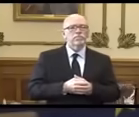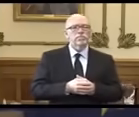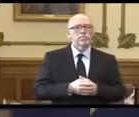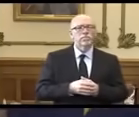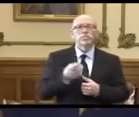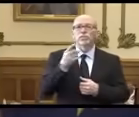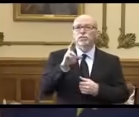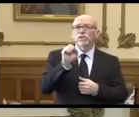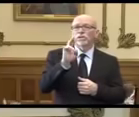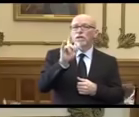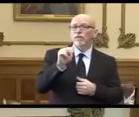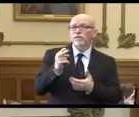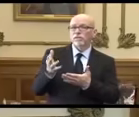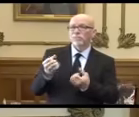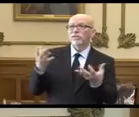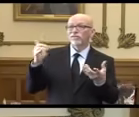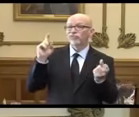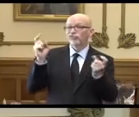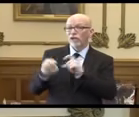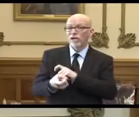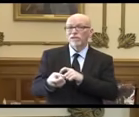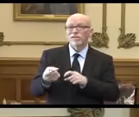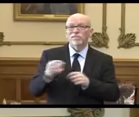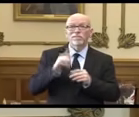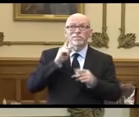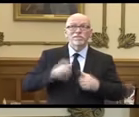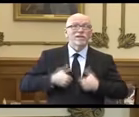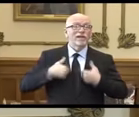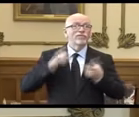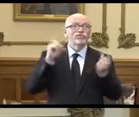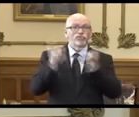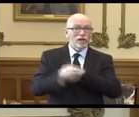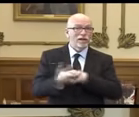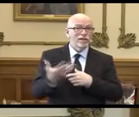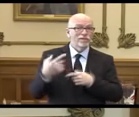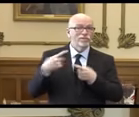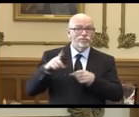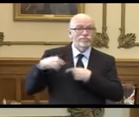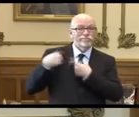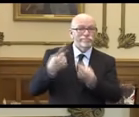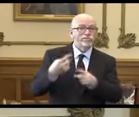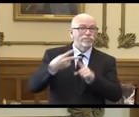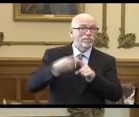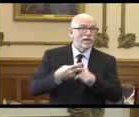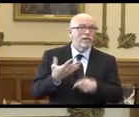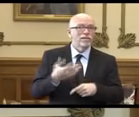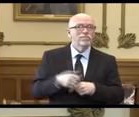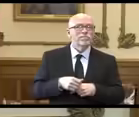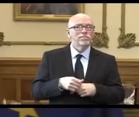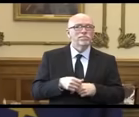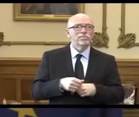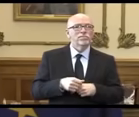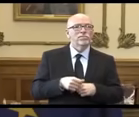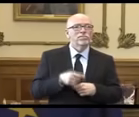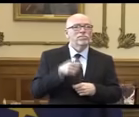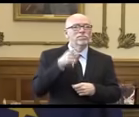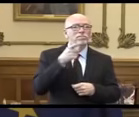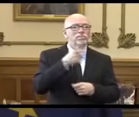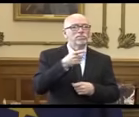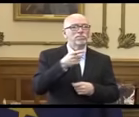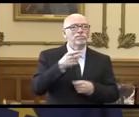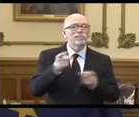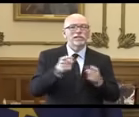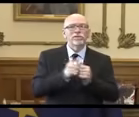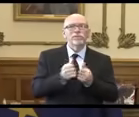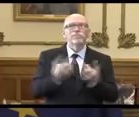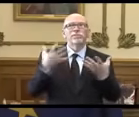Dr. Sullivan, a lot has changed in a lot of people's lives over the course of the last 2 months. You've certainly dealt with a